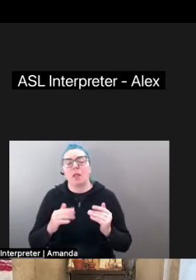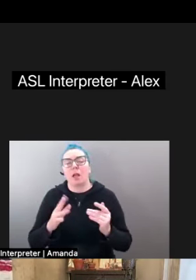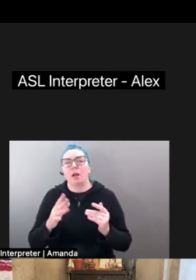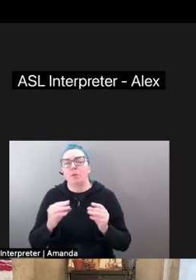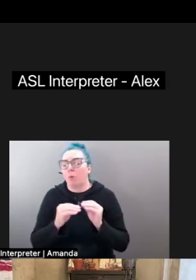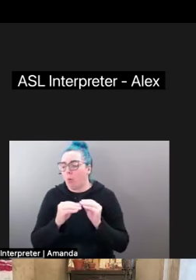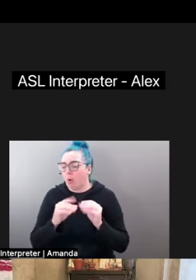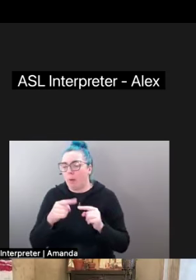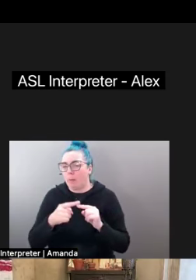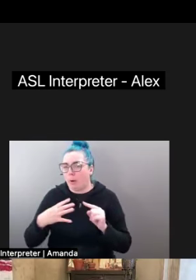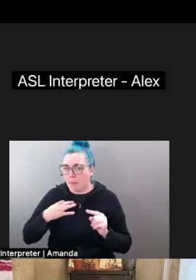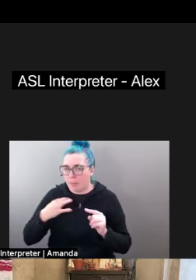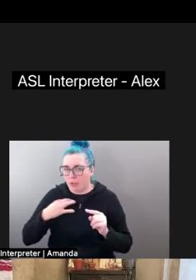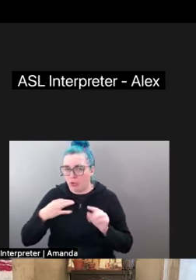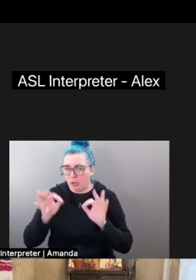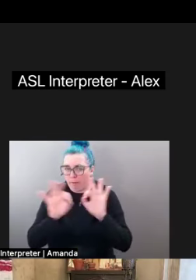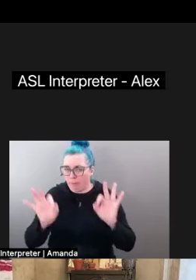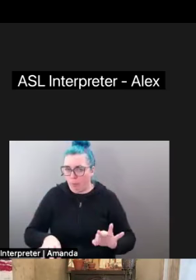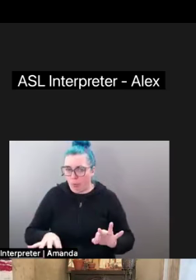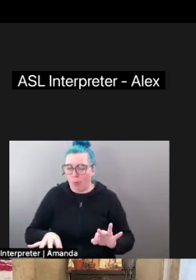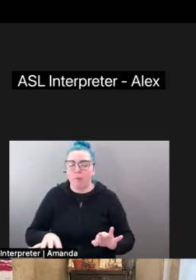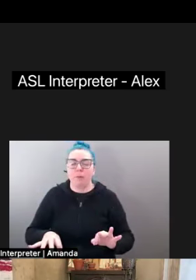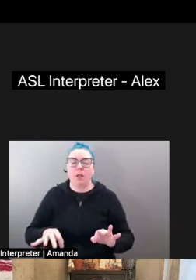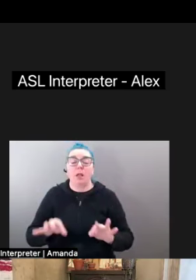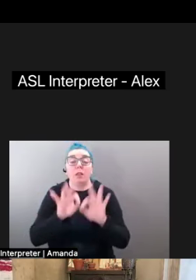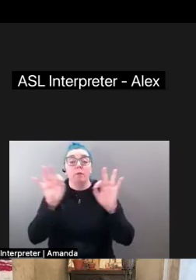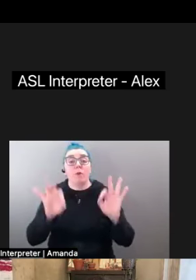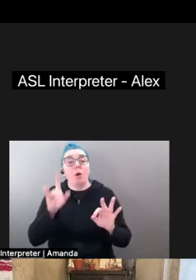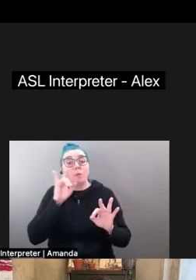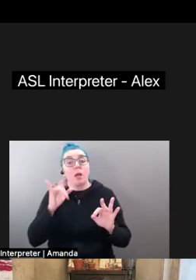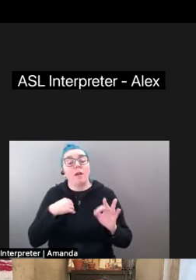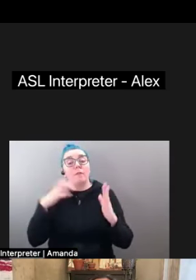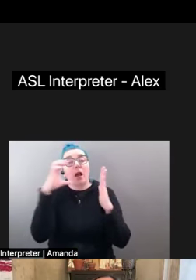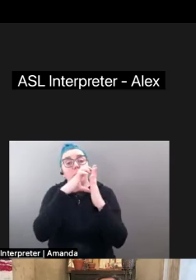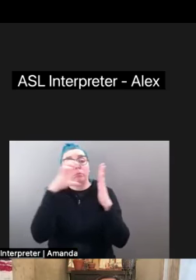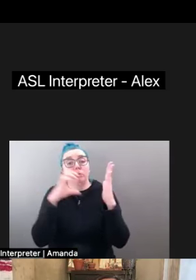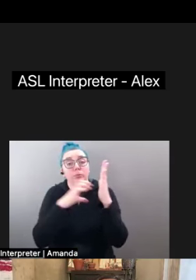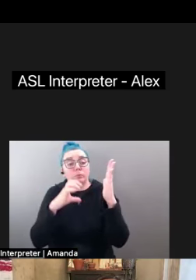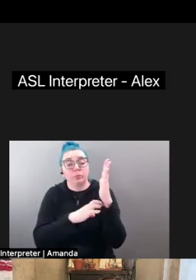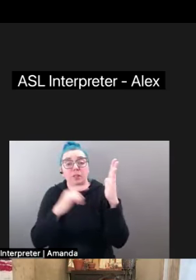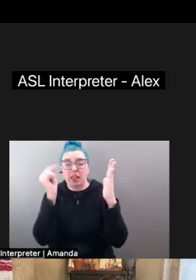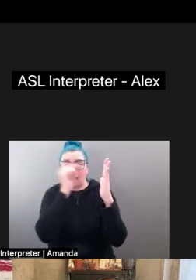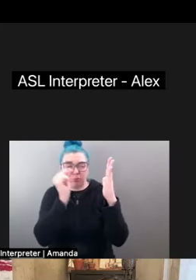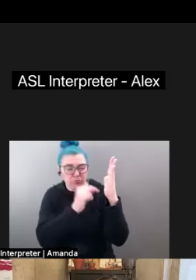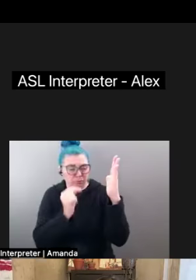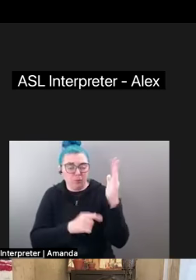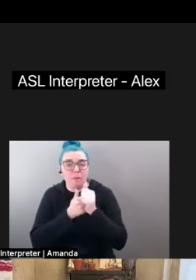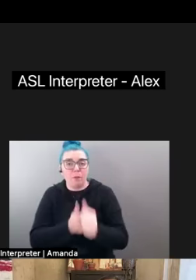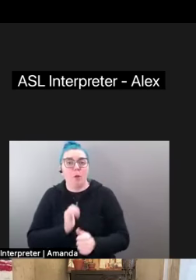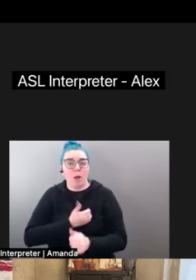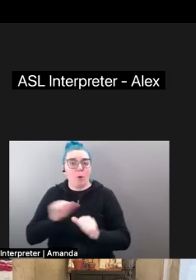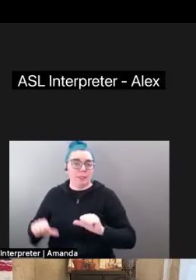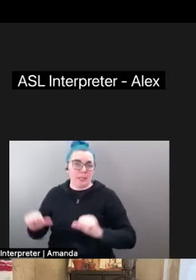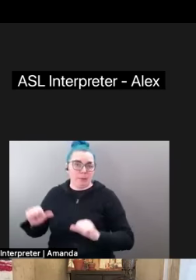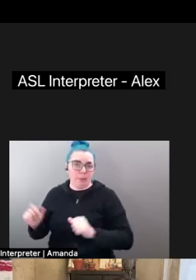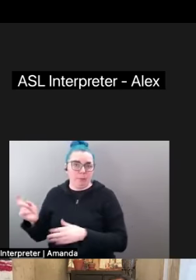are organized into sections aligned with the assessment criteria. And there is a maximum character count of